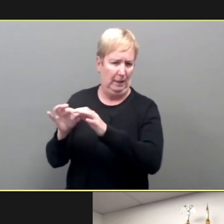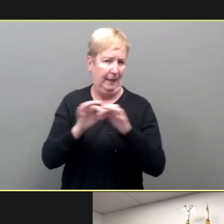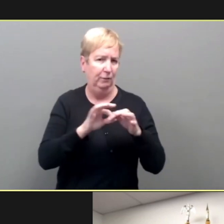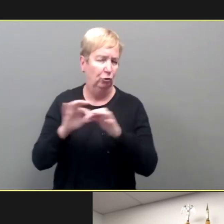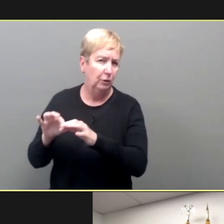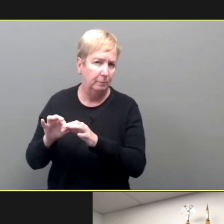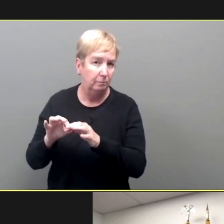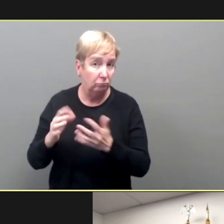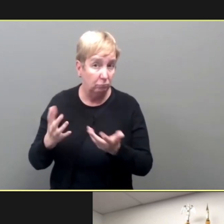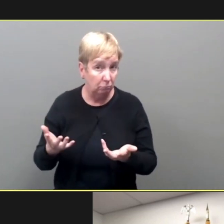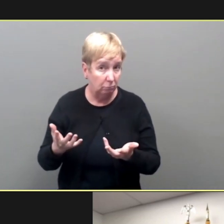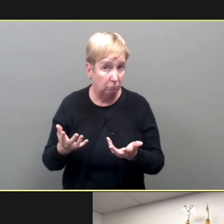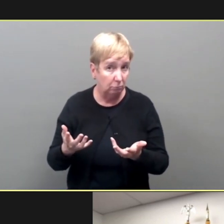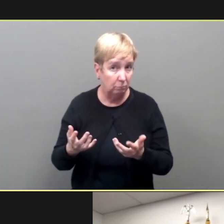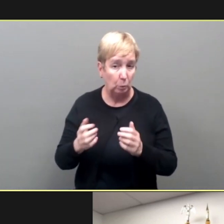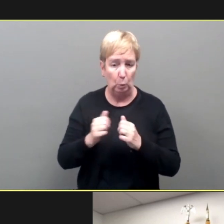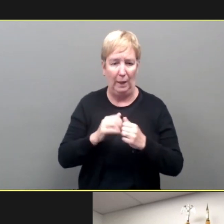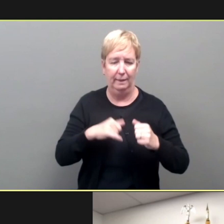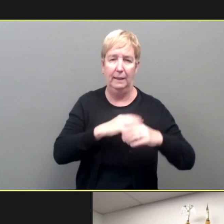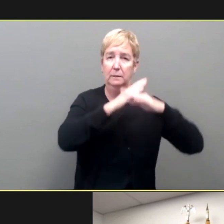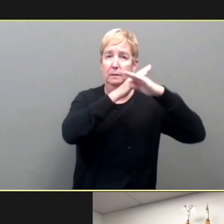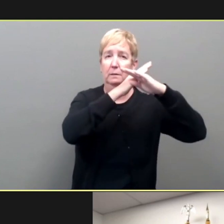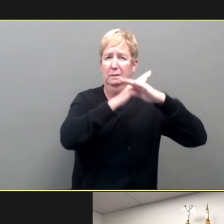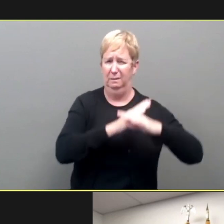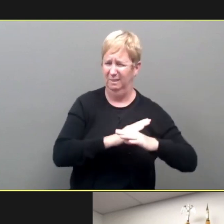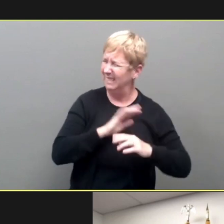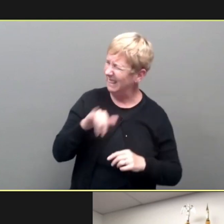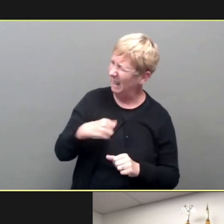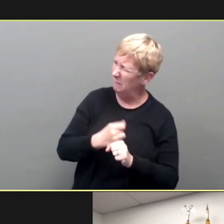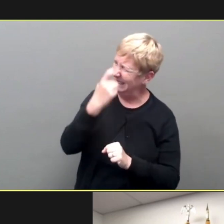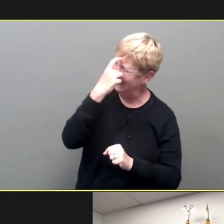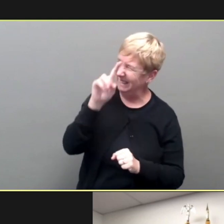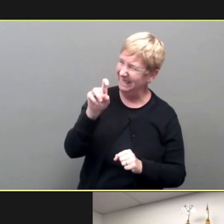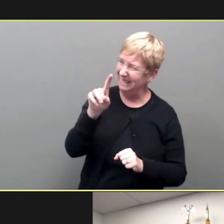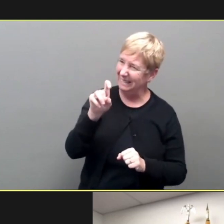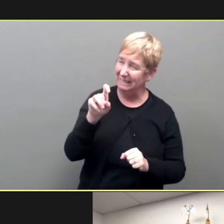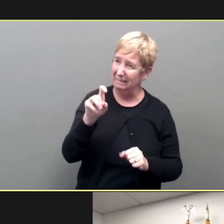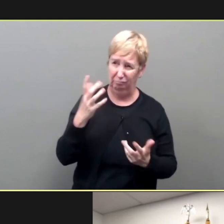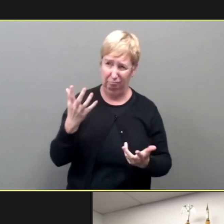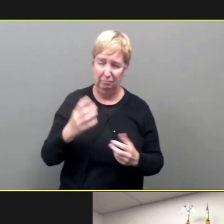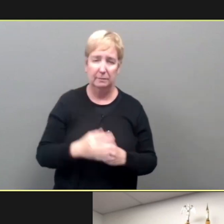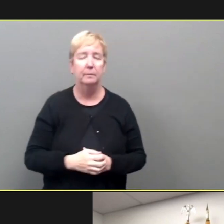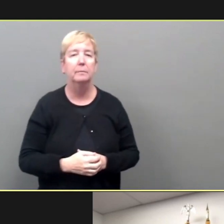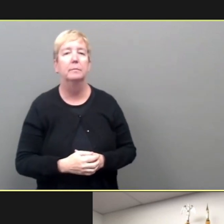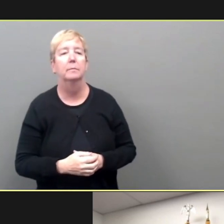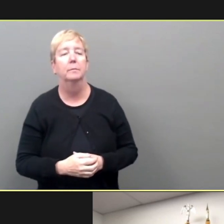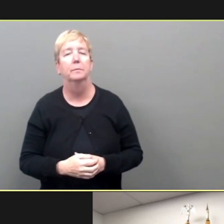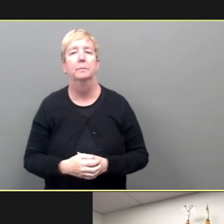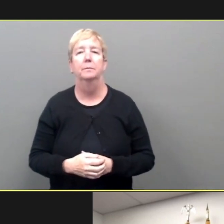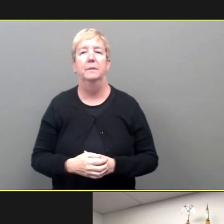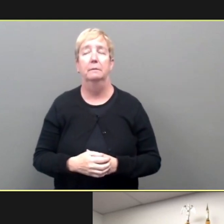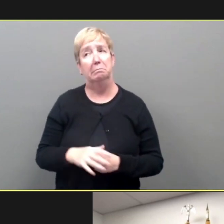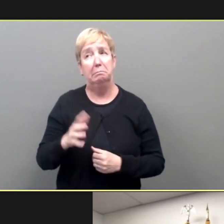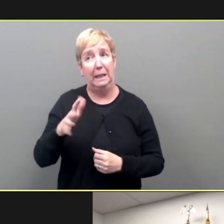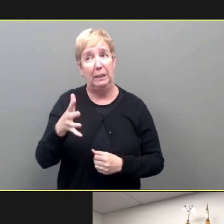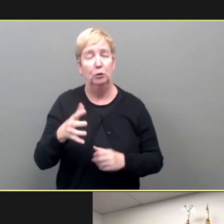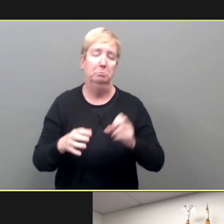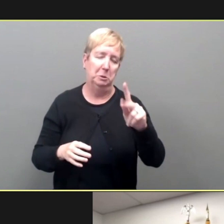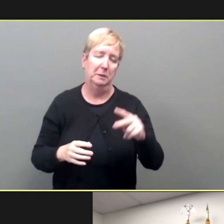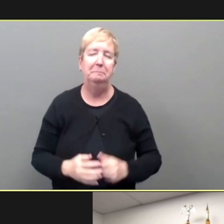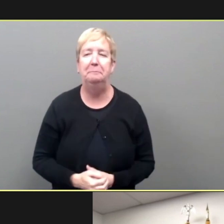in relationship to this waning immunity. Does that make sense at all? Ish? Okay, thanks.